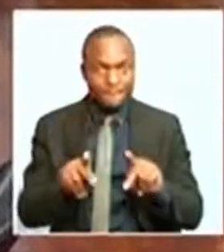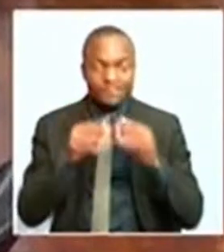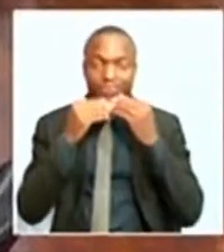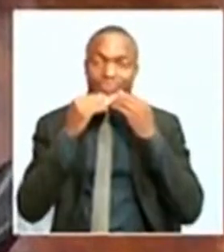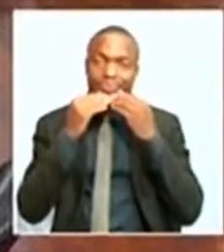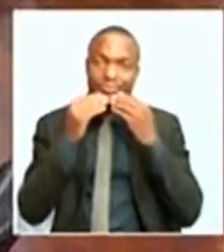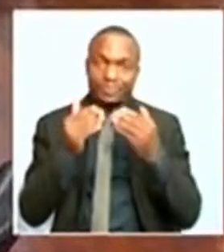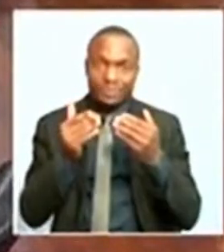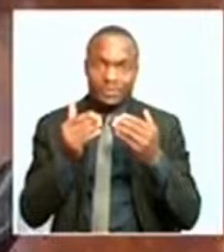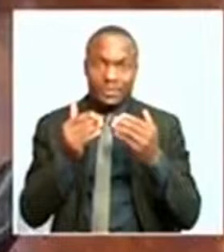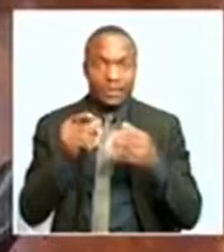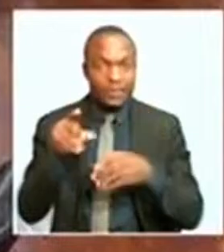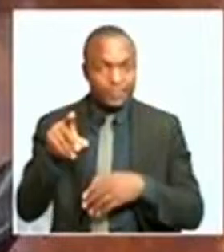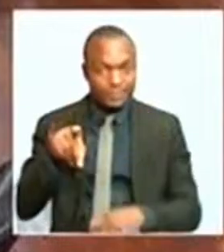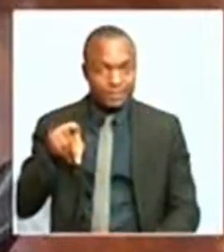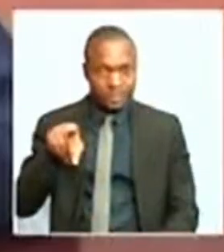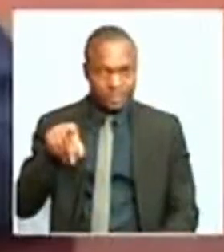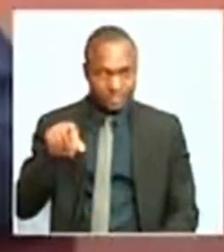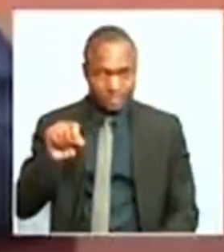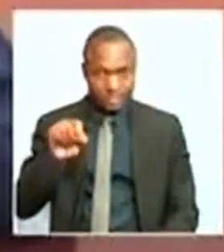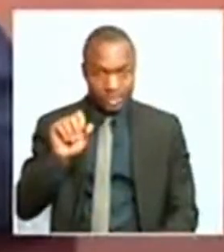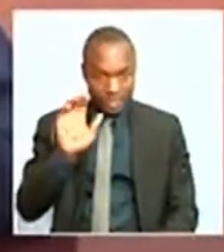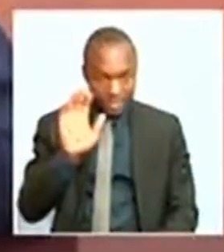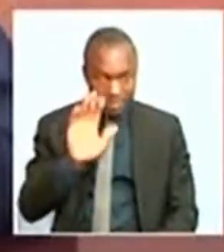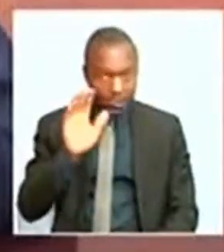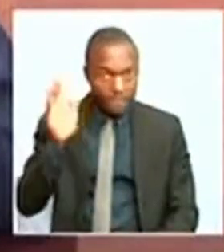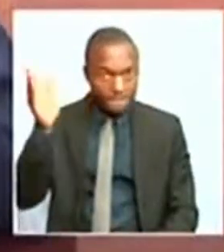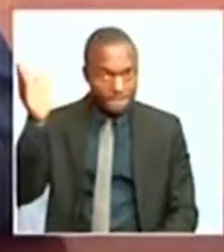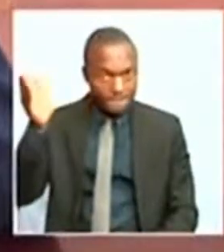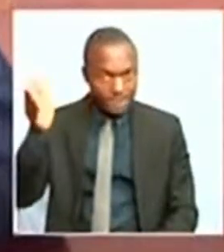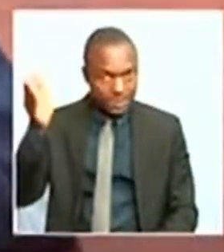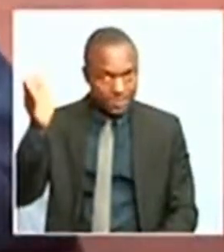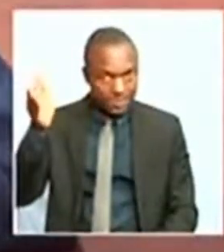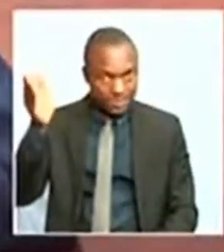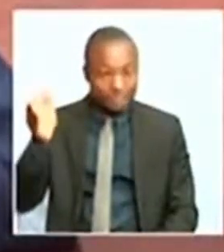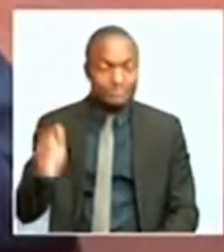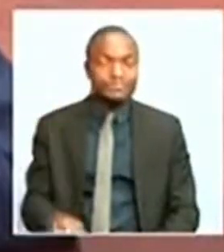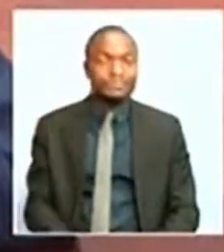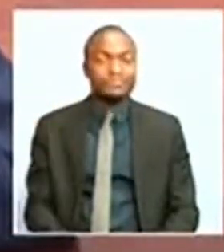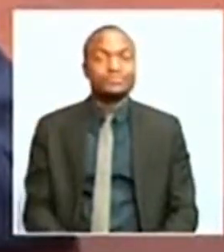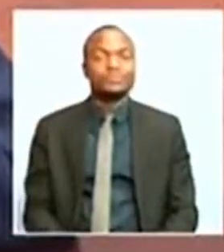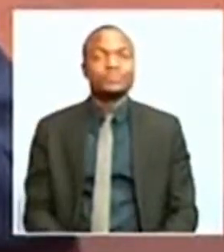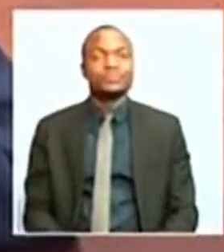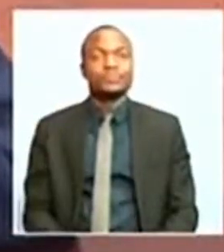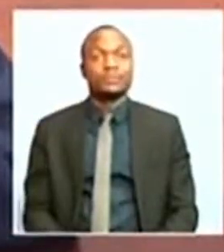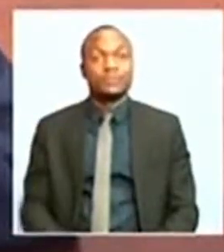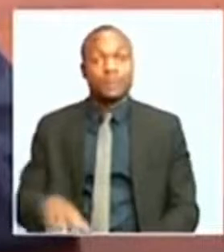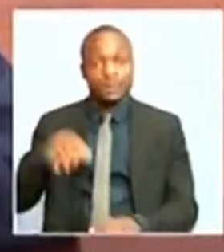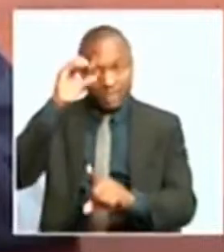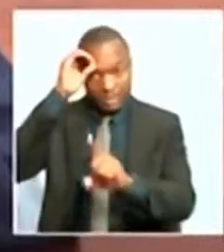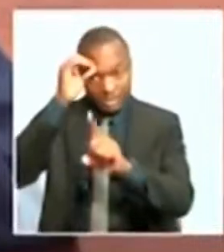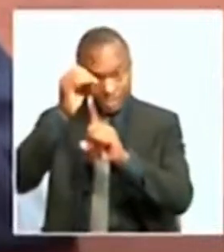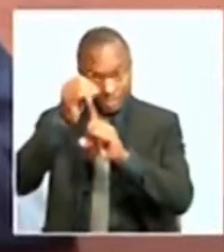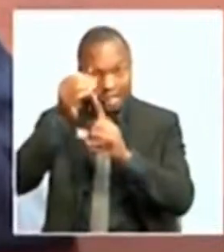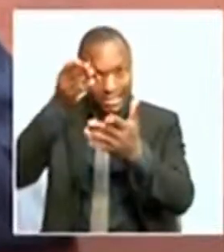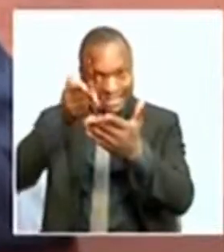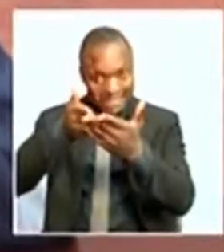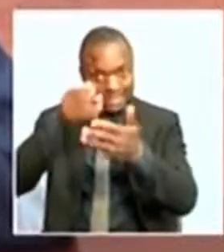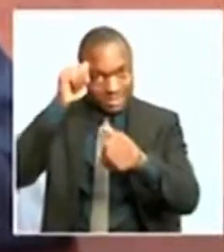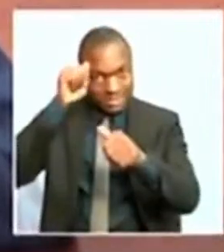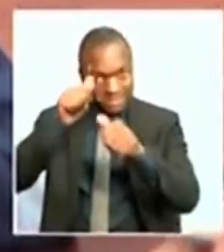Thank you, PS, for your presentation. PS, the objective of this